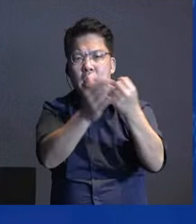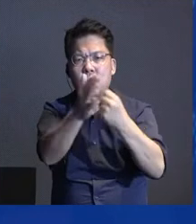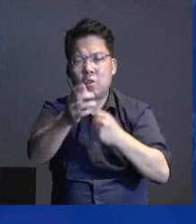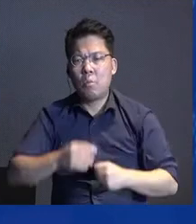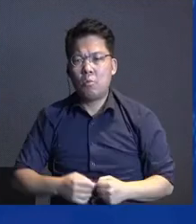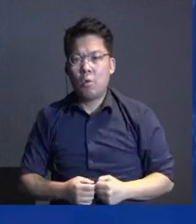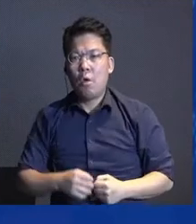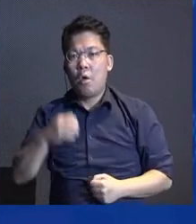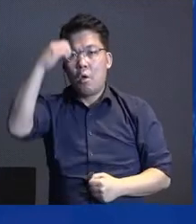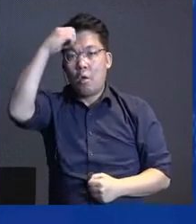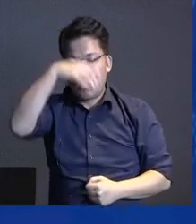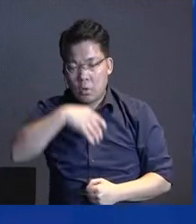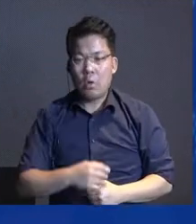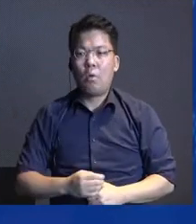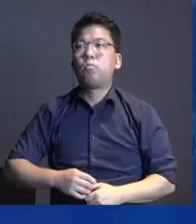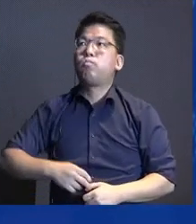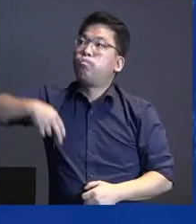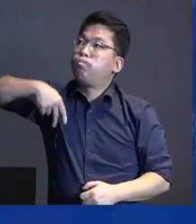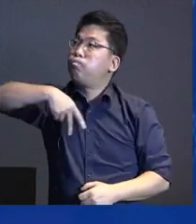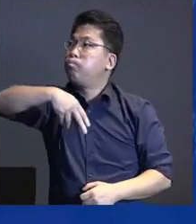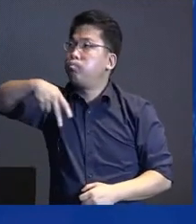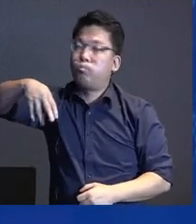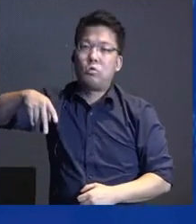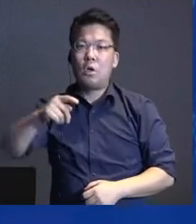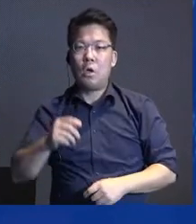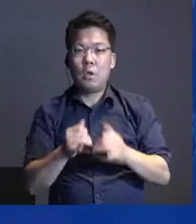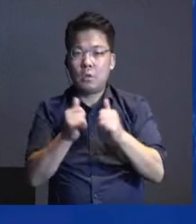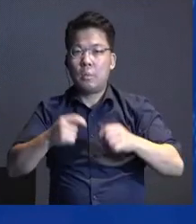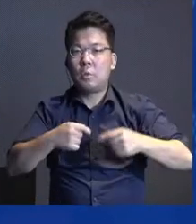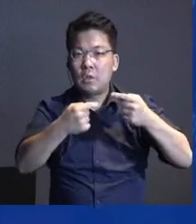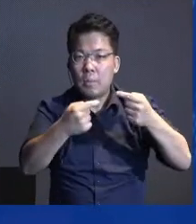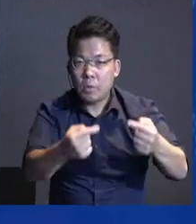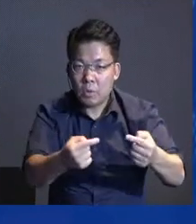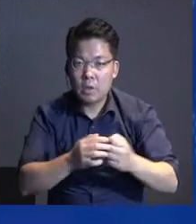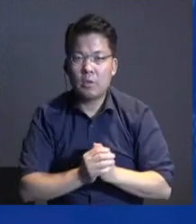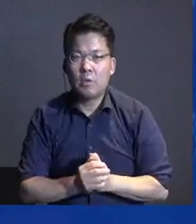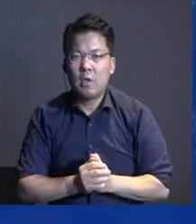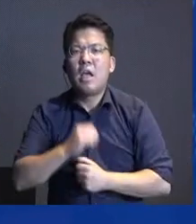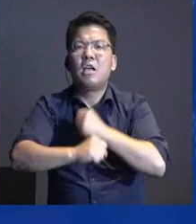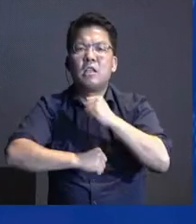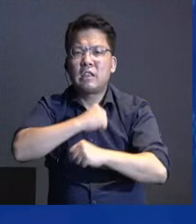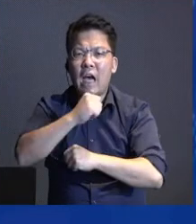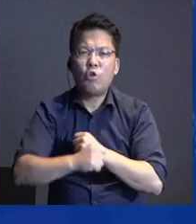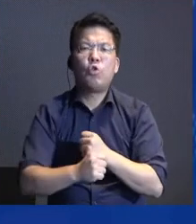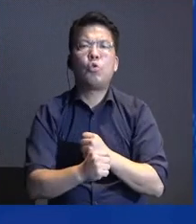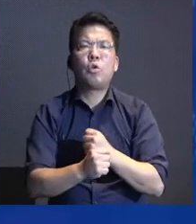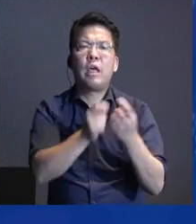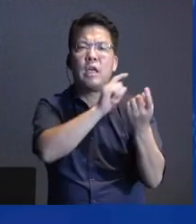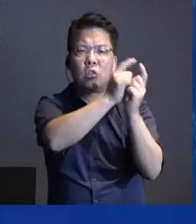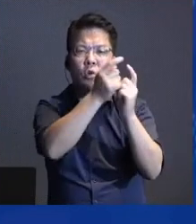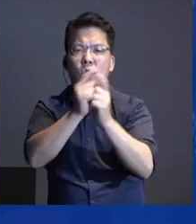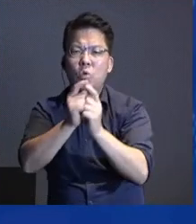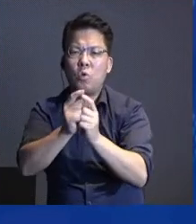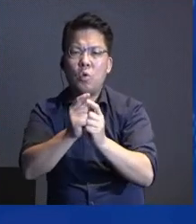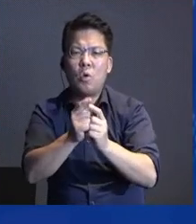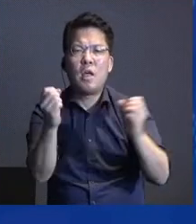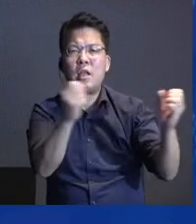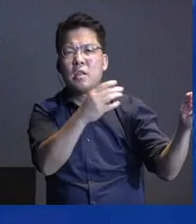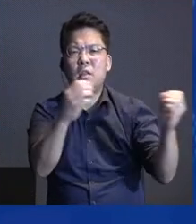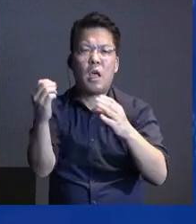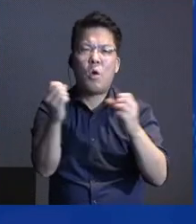importance of older people also being visible in public space